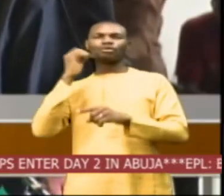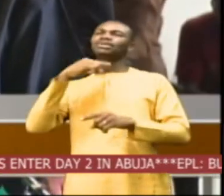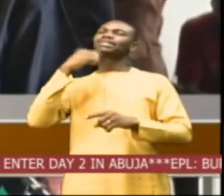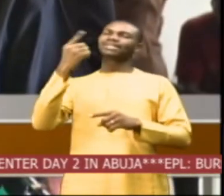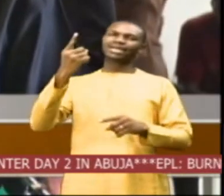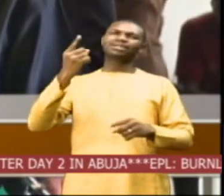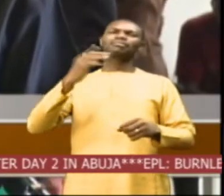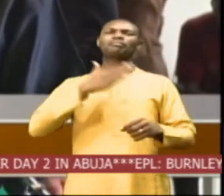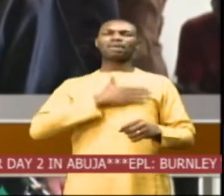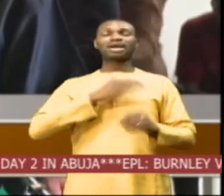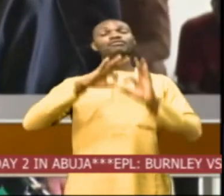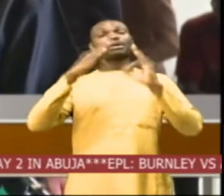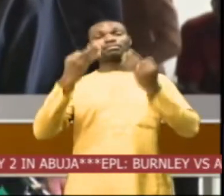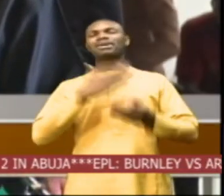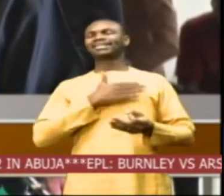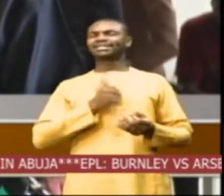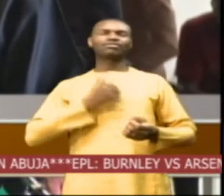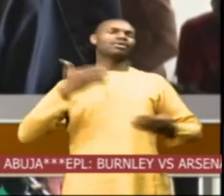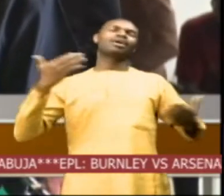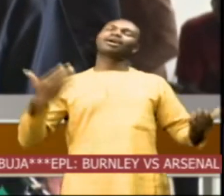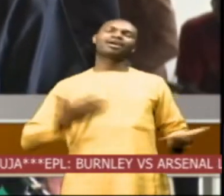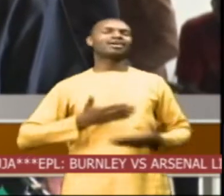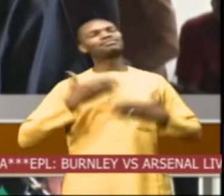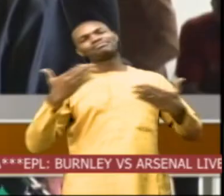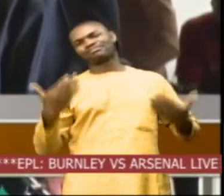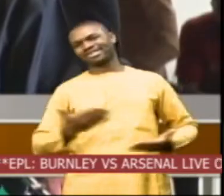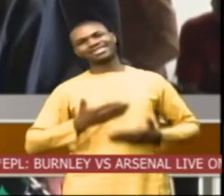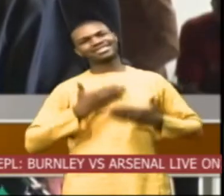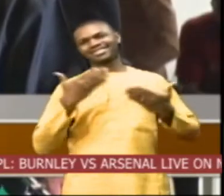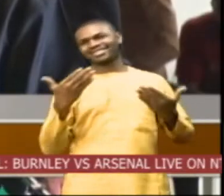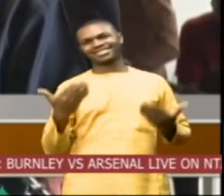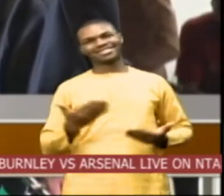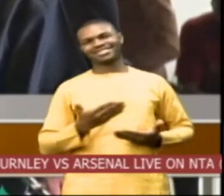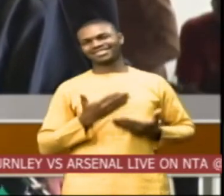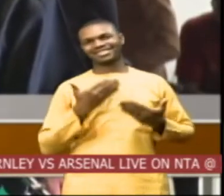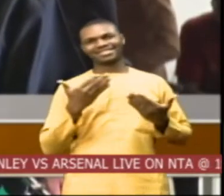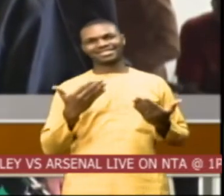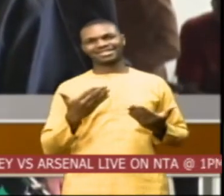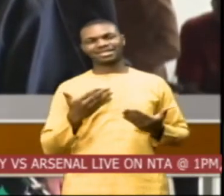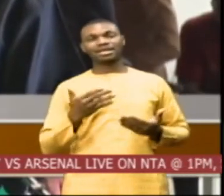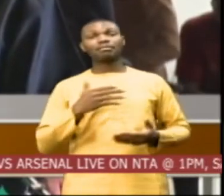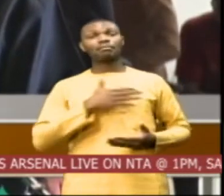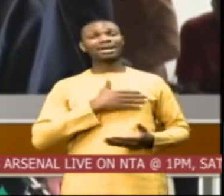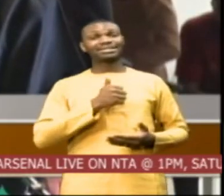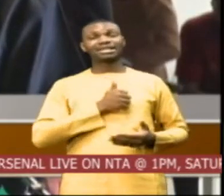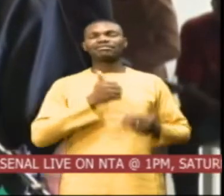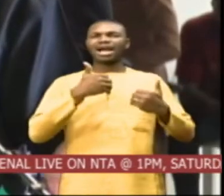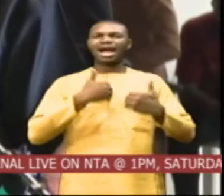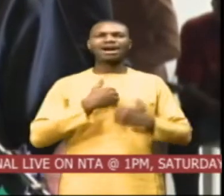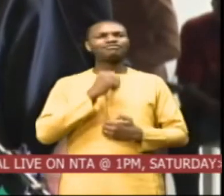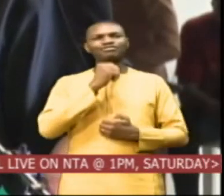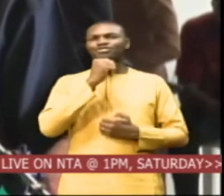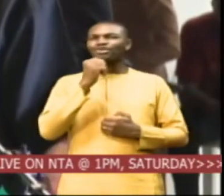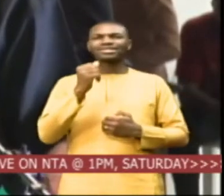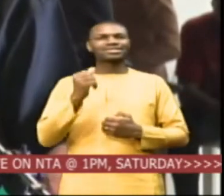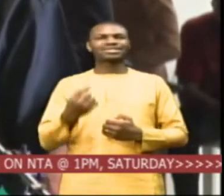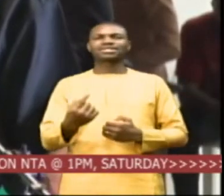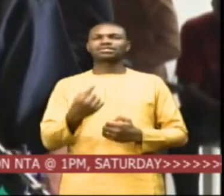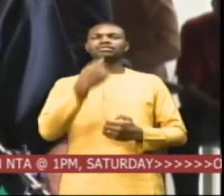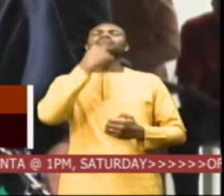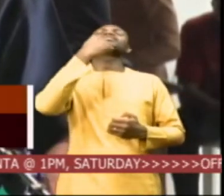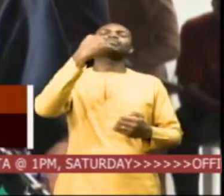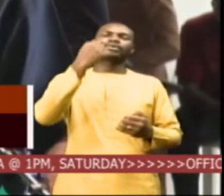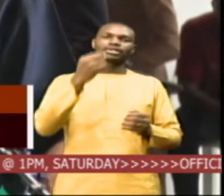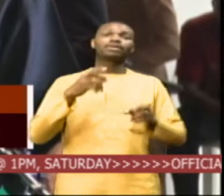And I have not disappointed the party that gave me the privilege to contribute my own